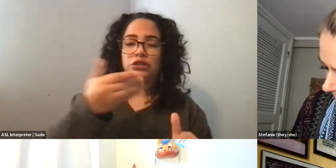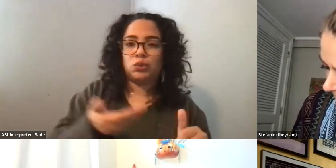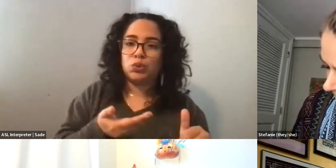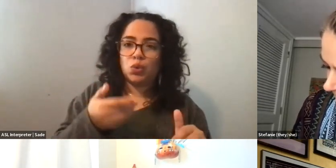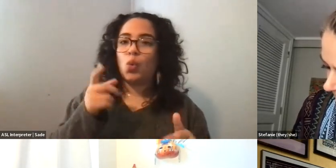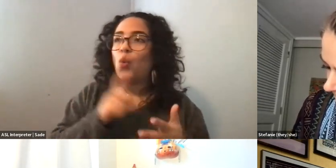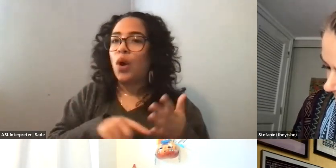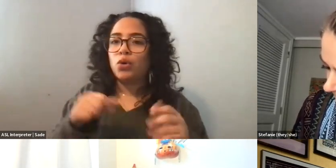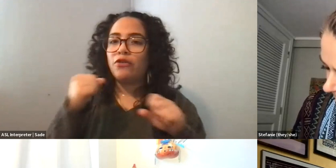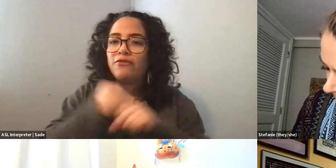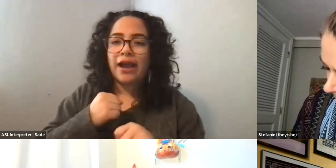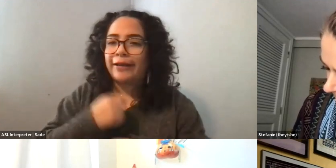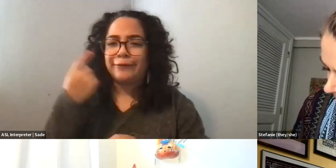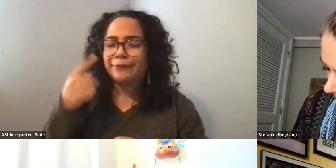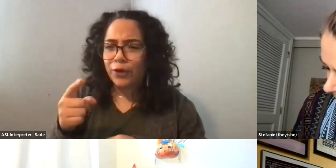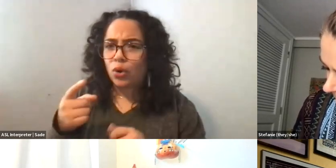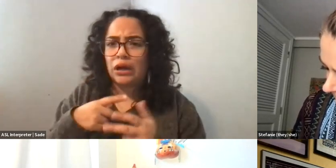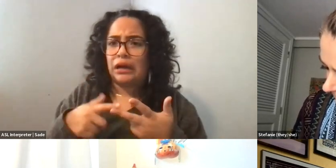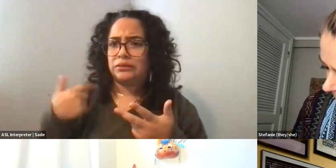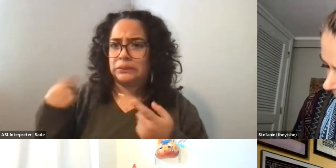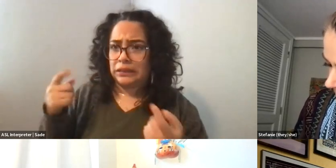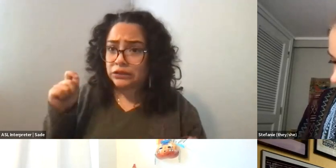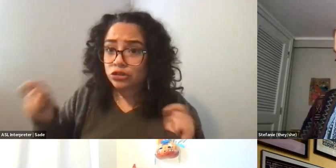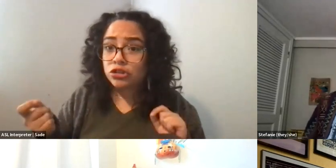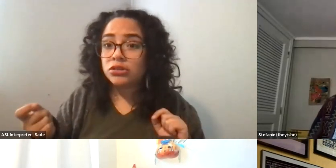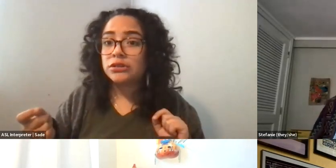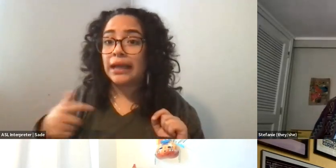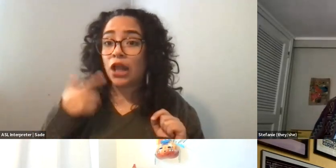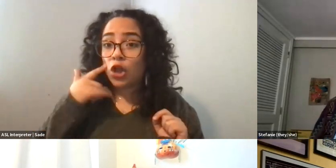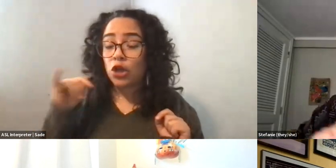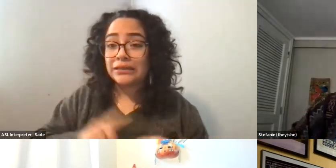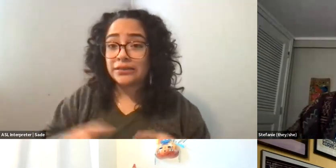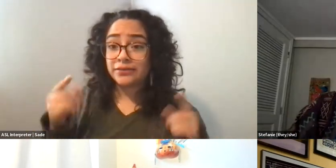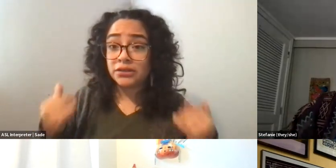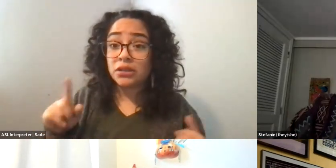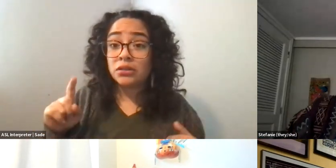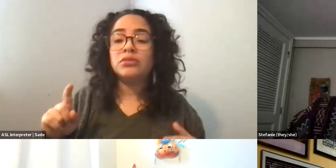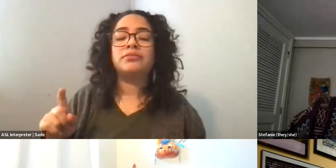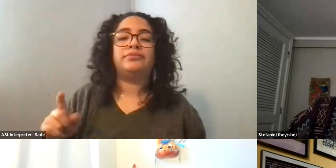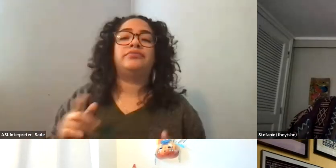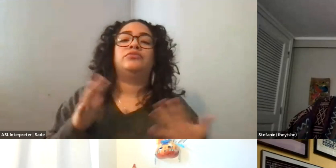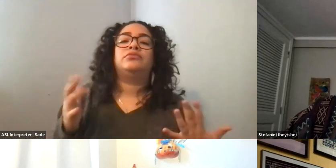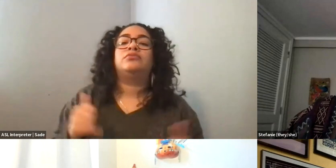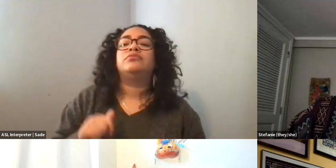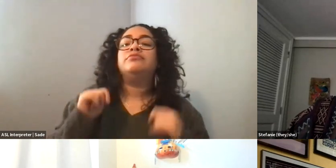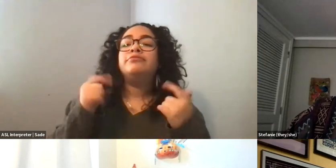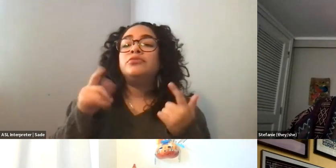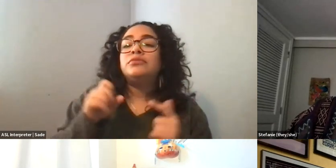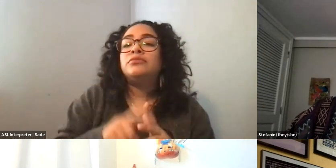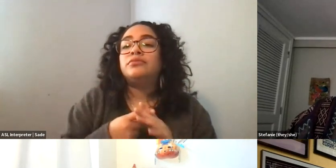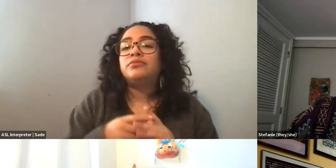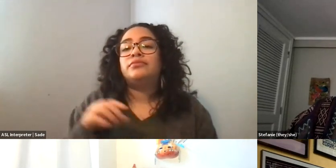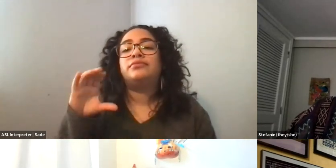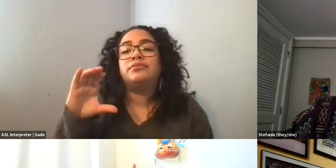were you fighting for, and has it changed? And what do they look like now? And I'm gonna start with